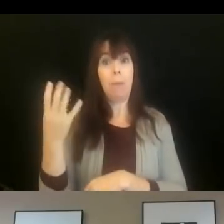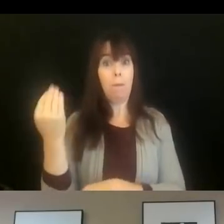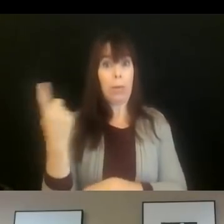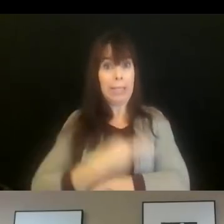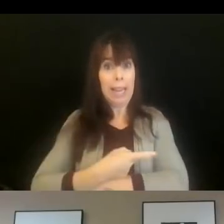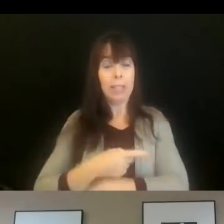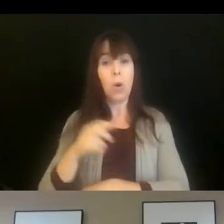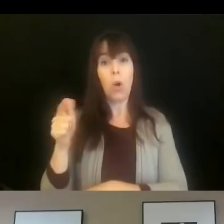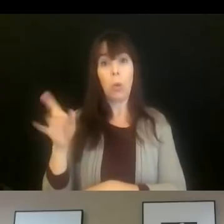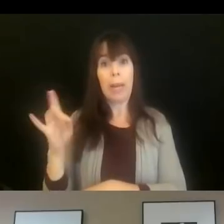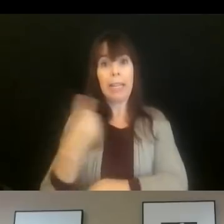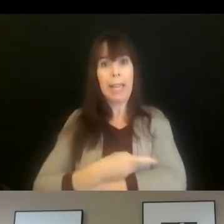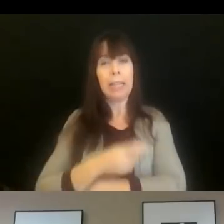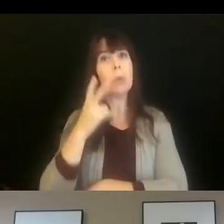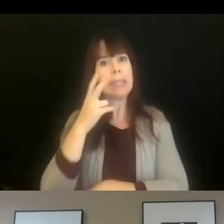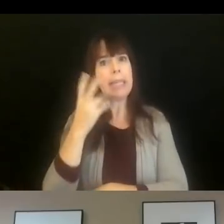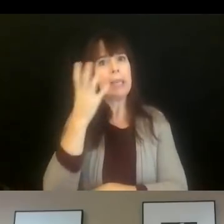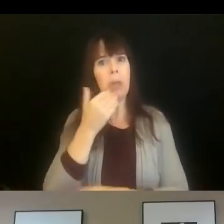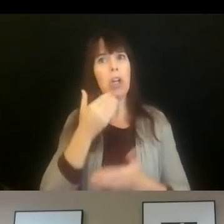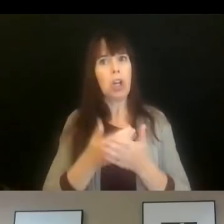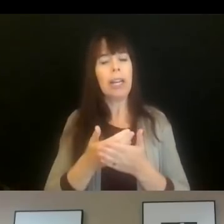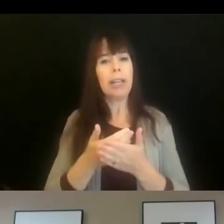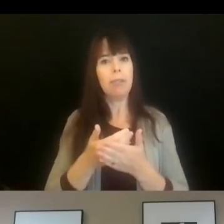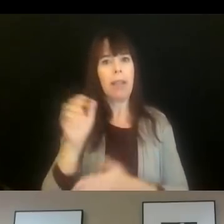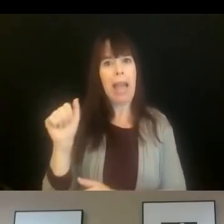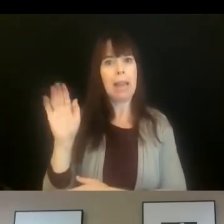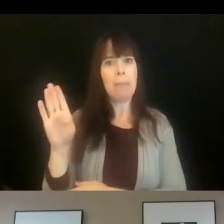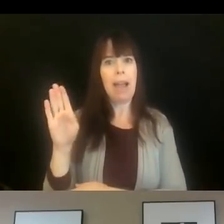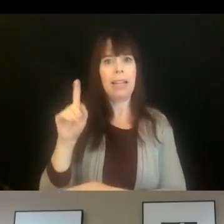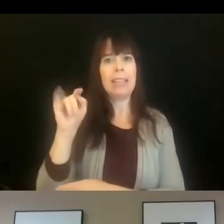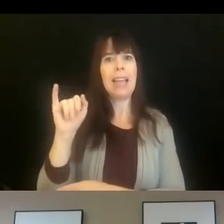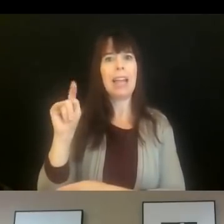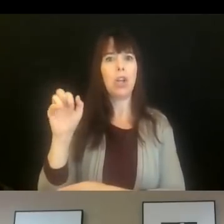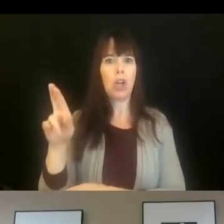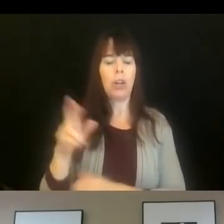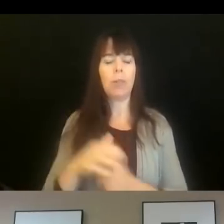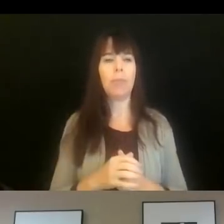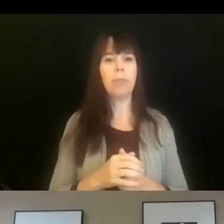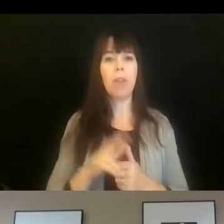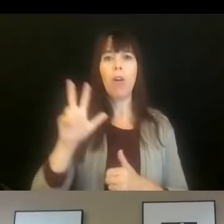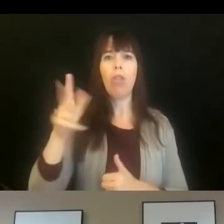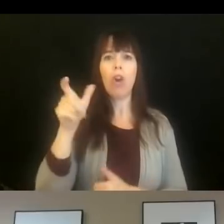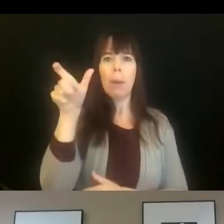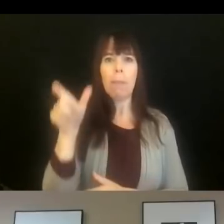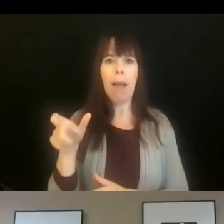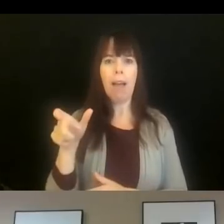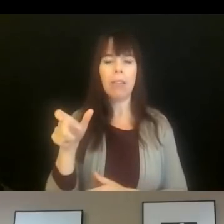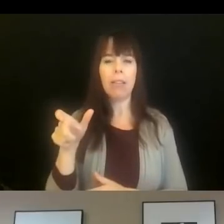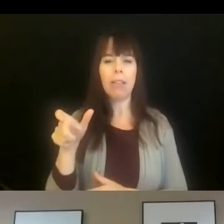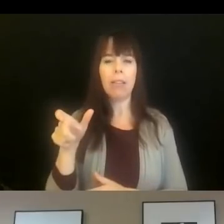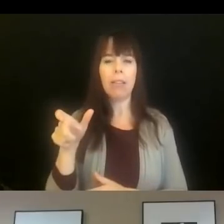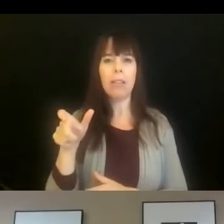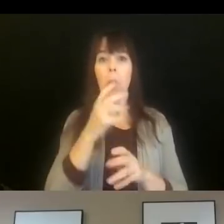you actually see a very good antibody titer. The third panel included people who received